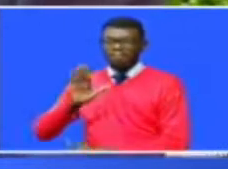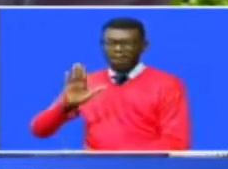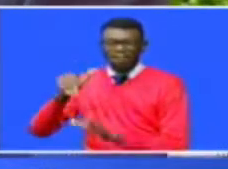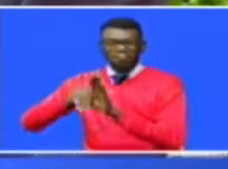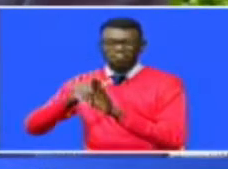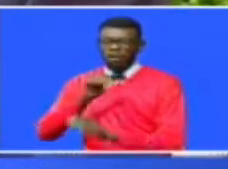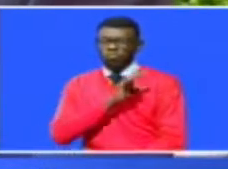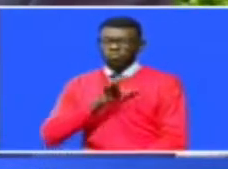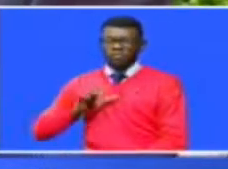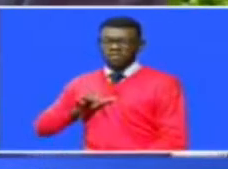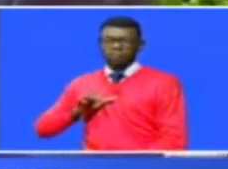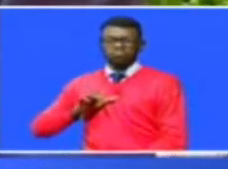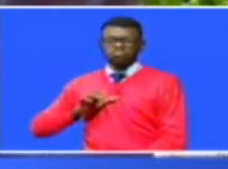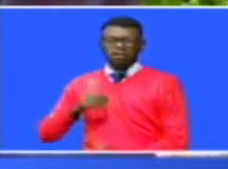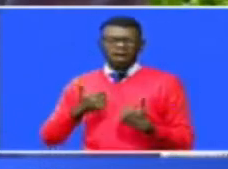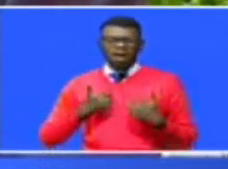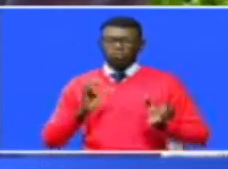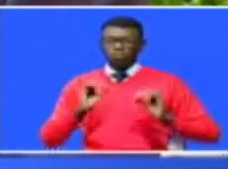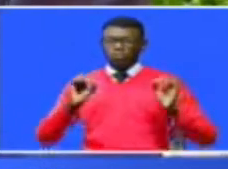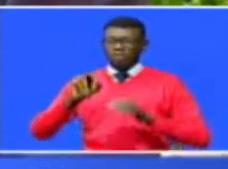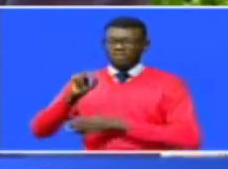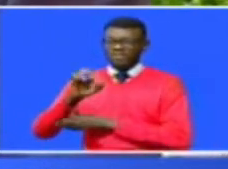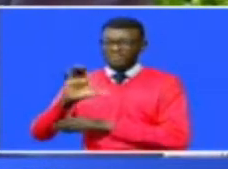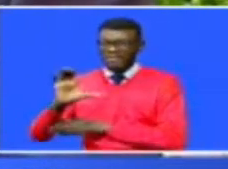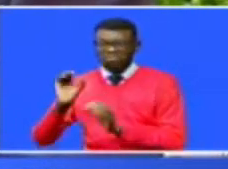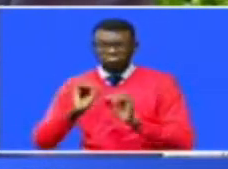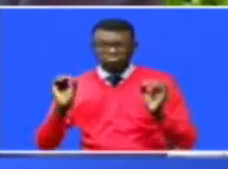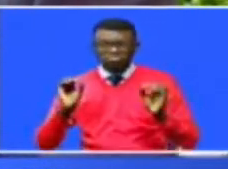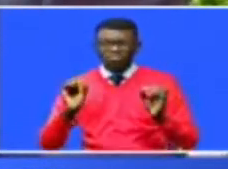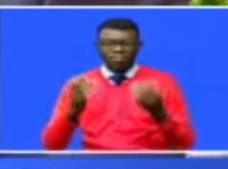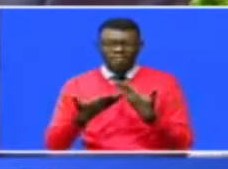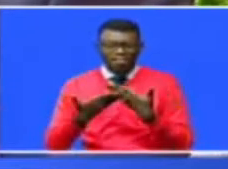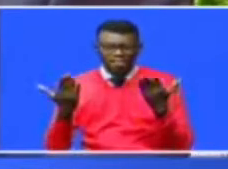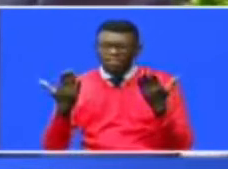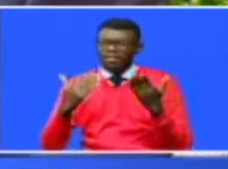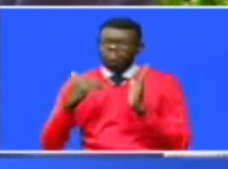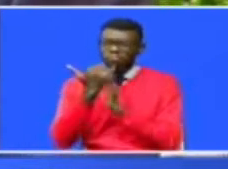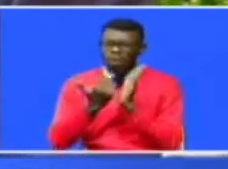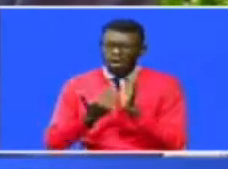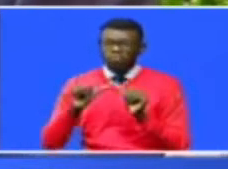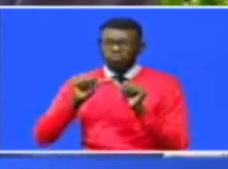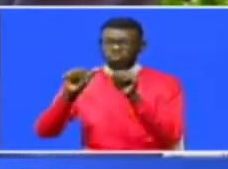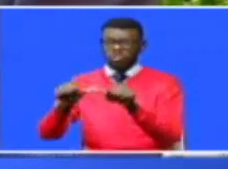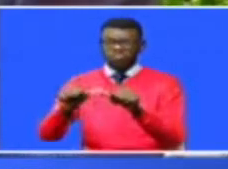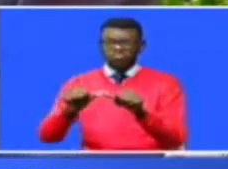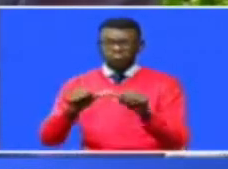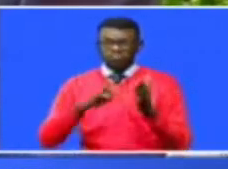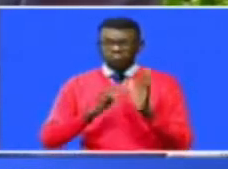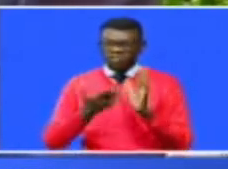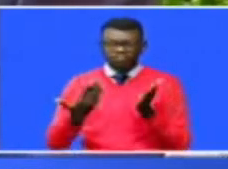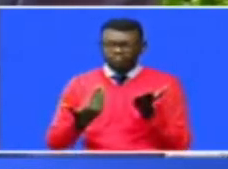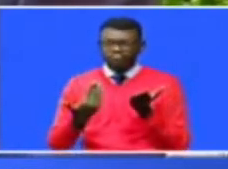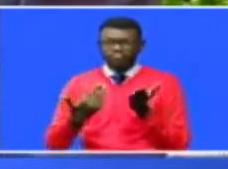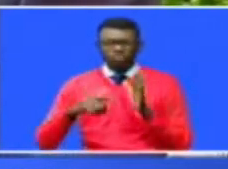yake ambao ni NEC member. Kwa hivyo lolote, jambo lolote ambalo wanaendelea sasa, hiyo itakuwa ni kinyume